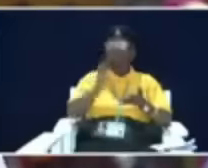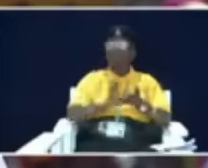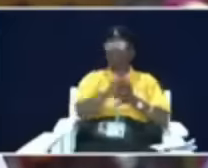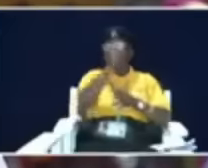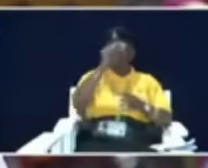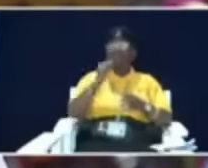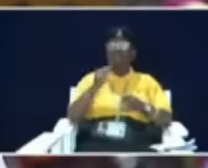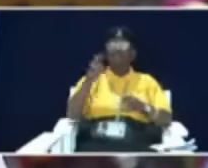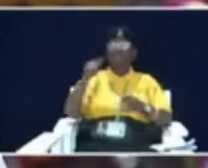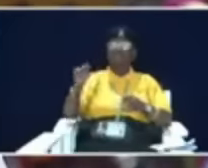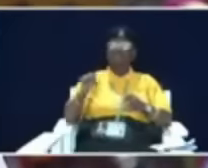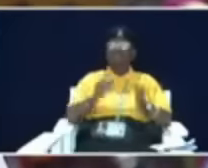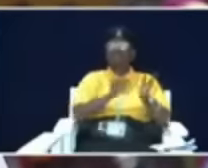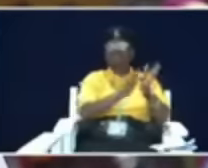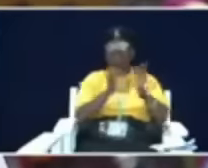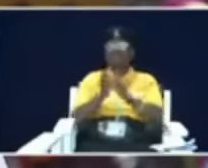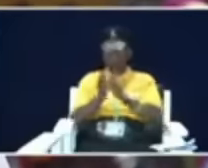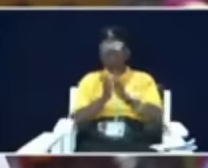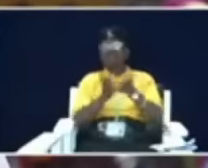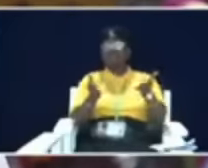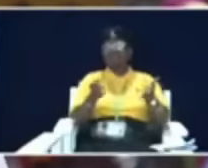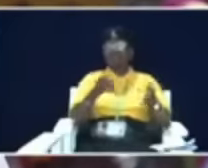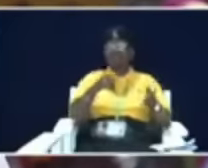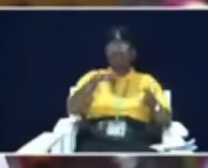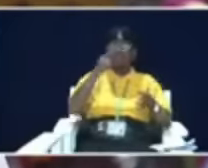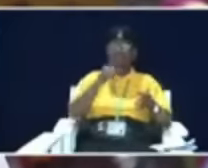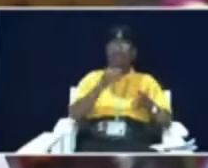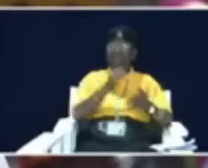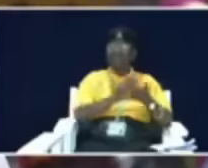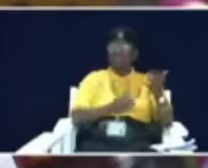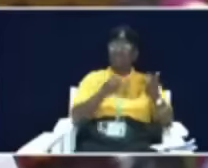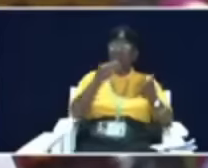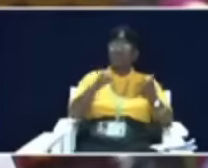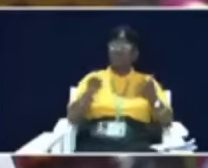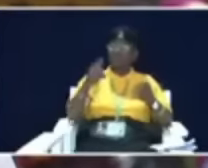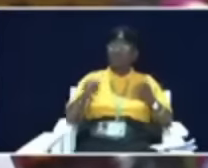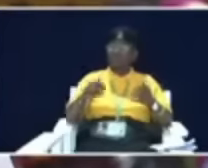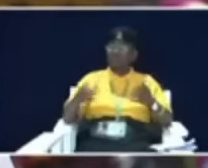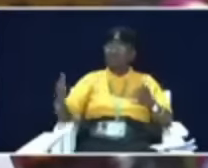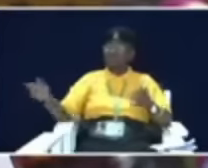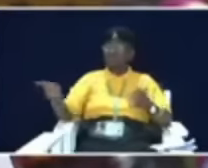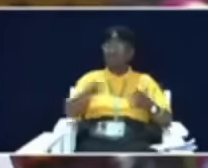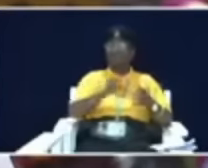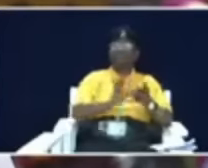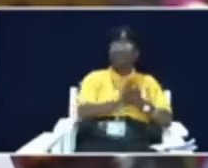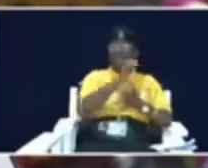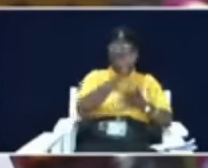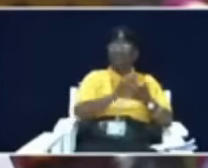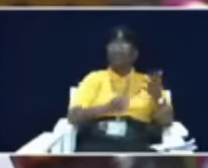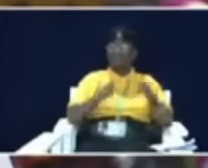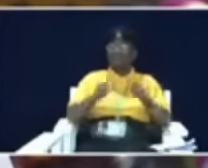Or the Bible says, hey, some of the things you are believing, some people may say it is